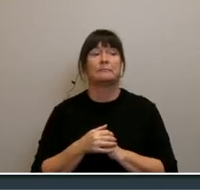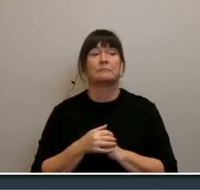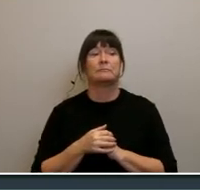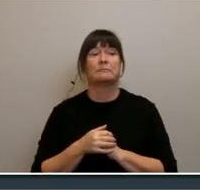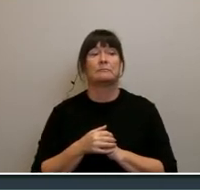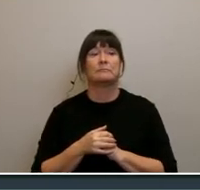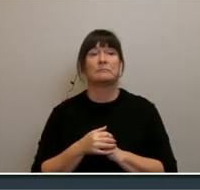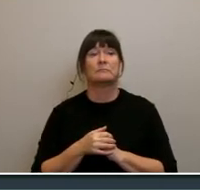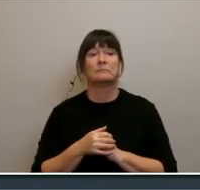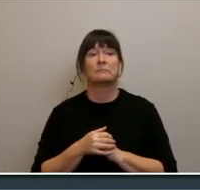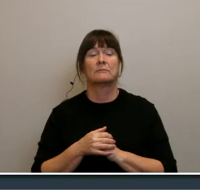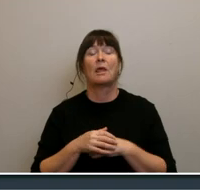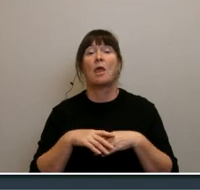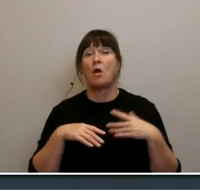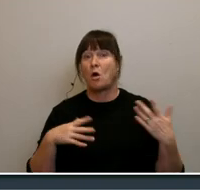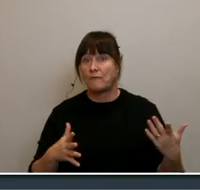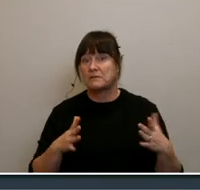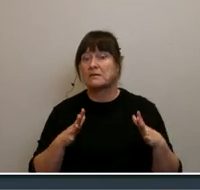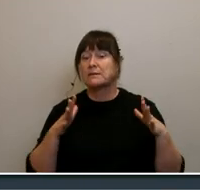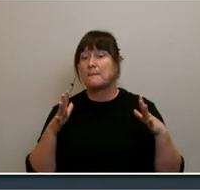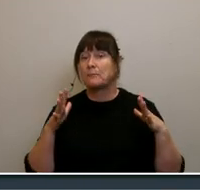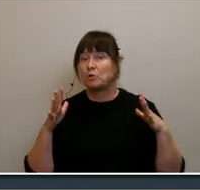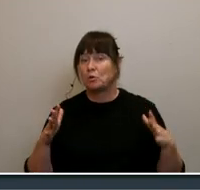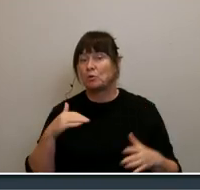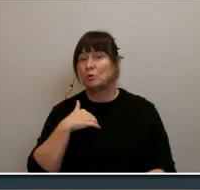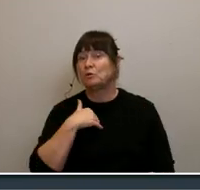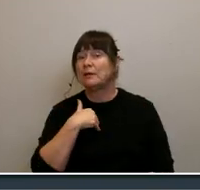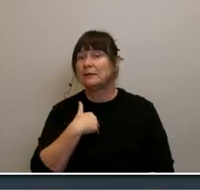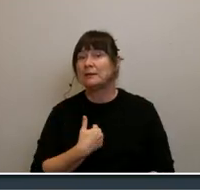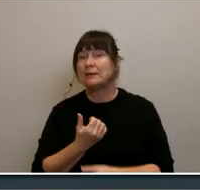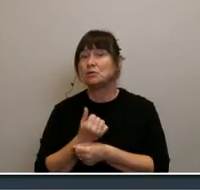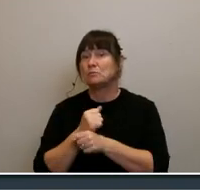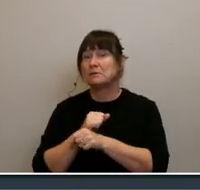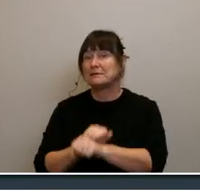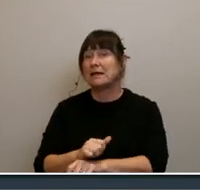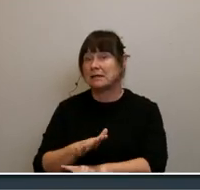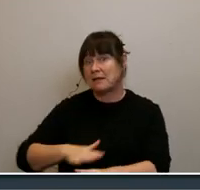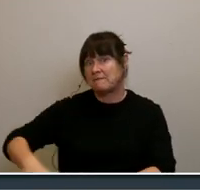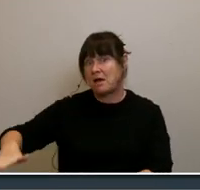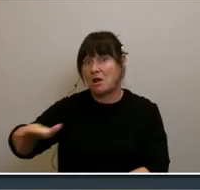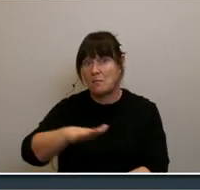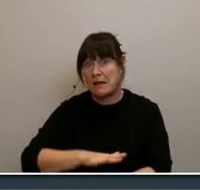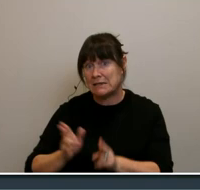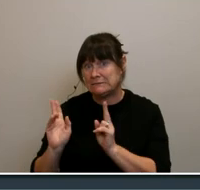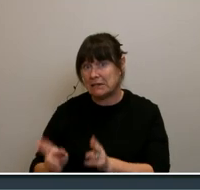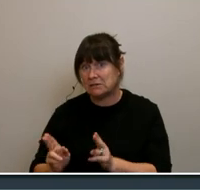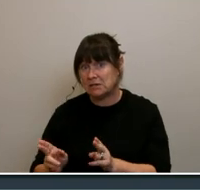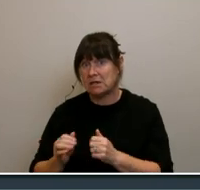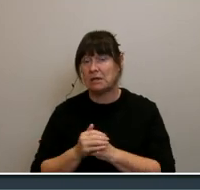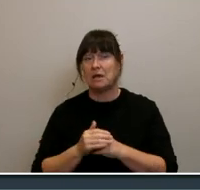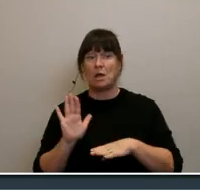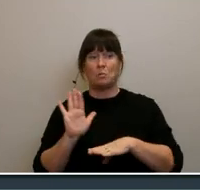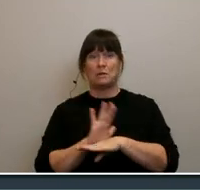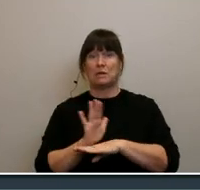Obviously, there's a great need to protect the environment, and with